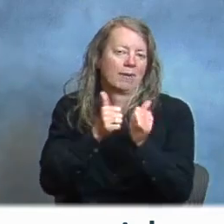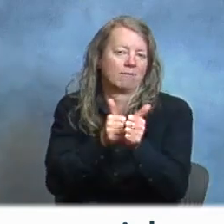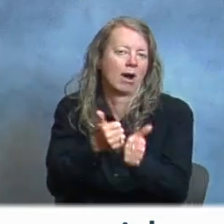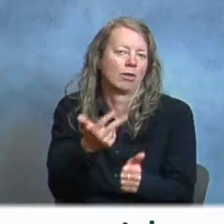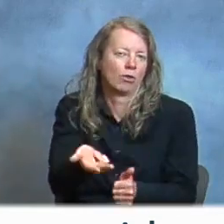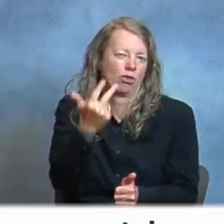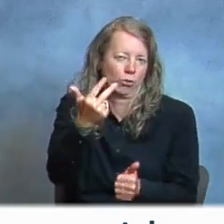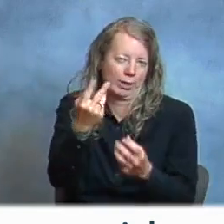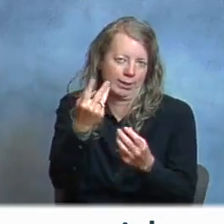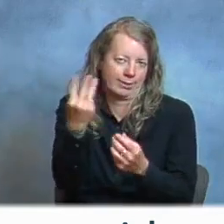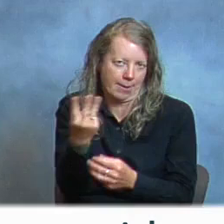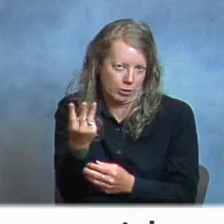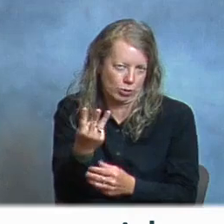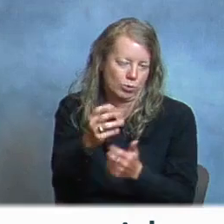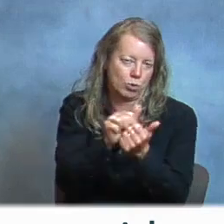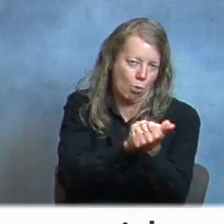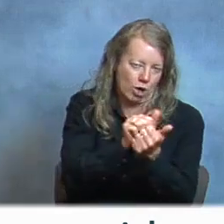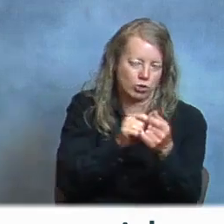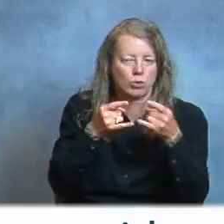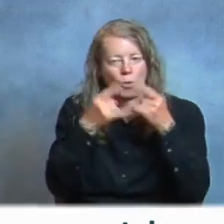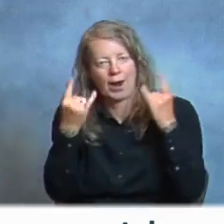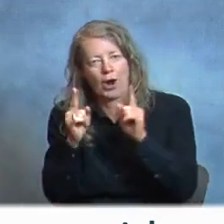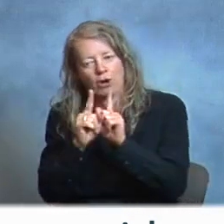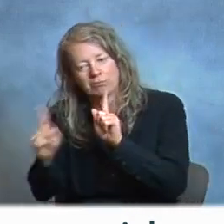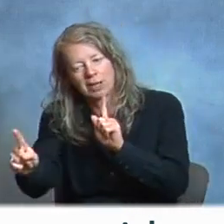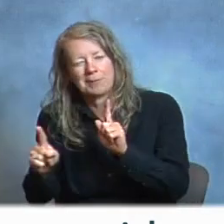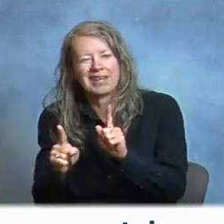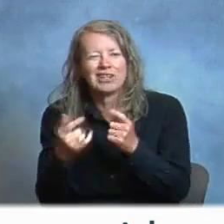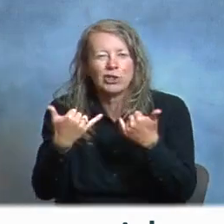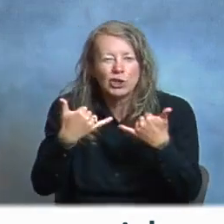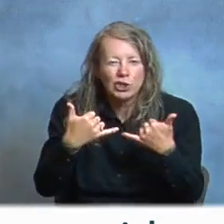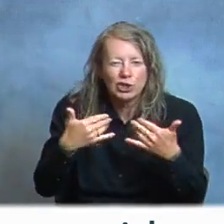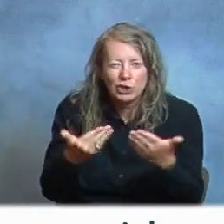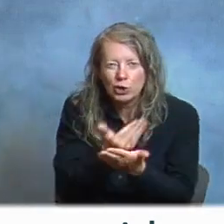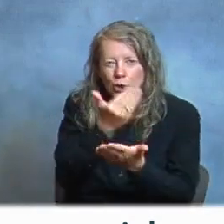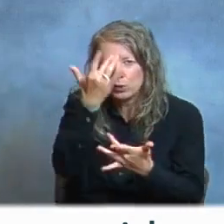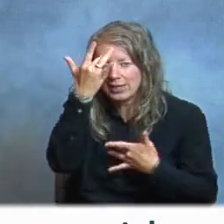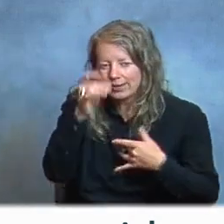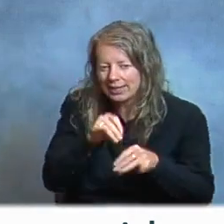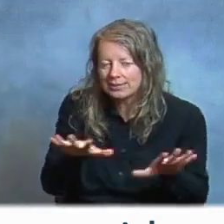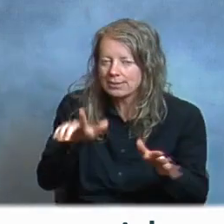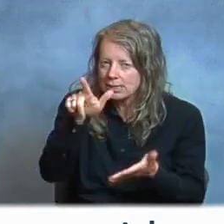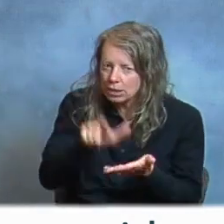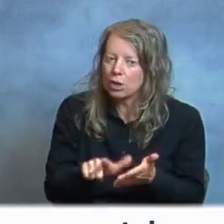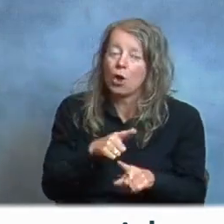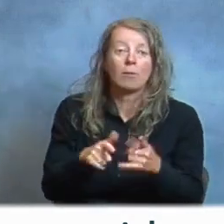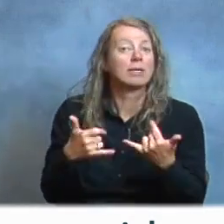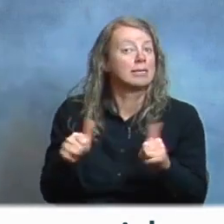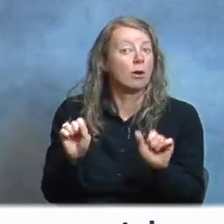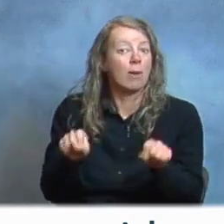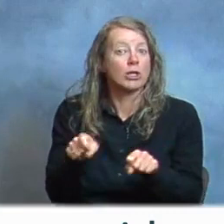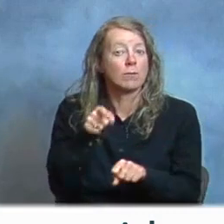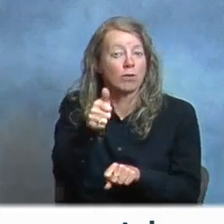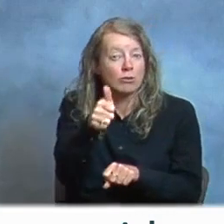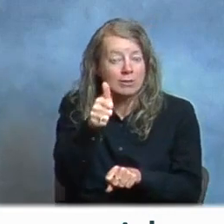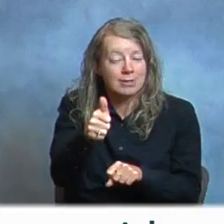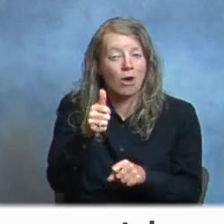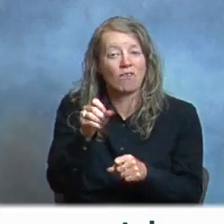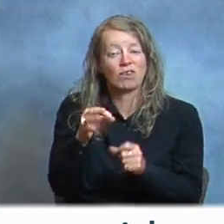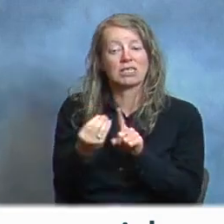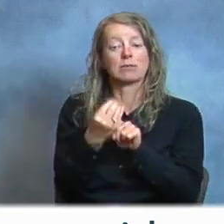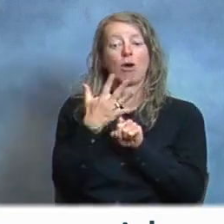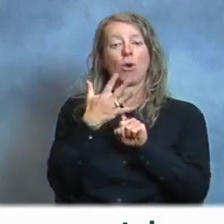New cases and transmission data are low, but it is still very possible for you to be exposed and contract COVID-19. So please protect